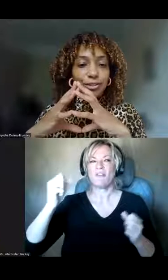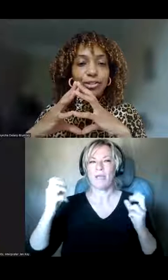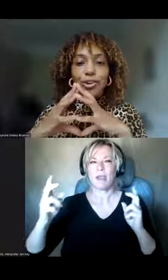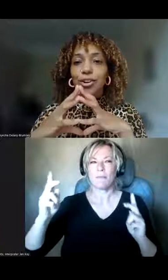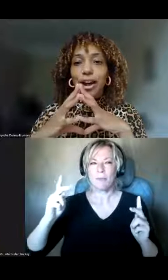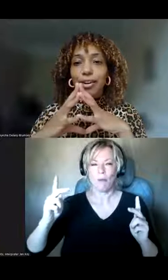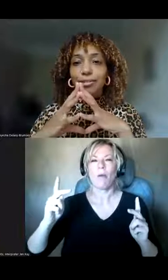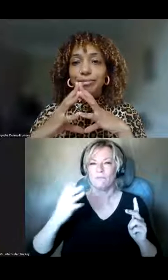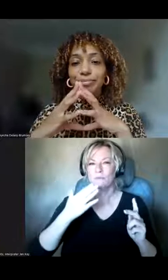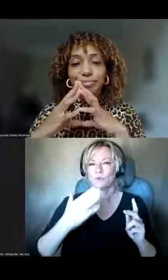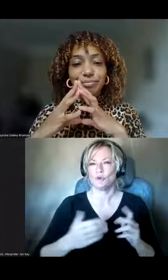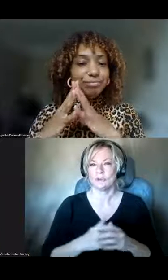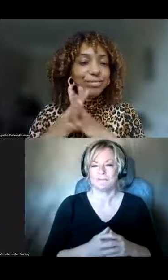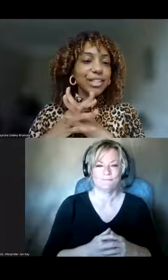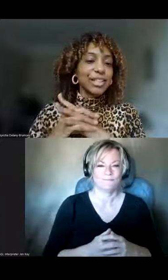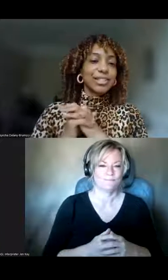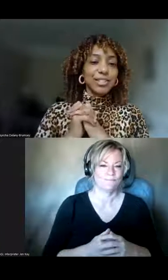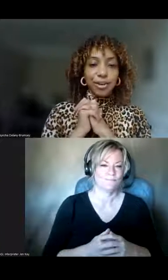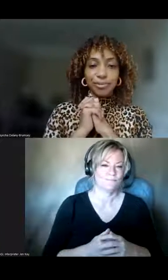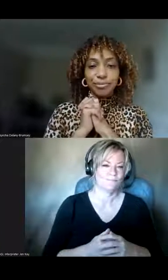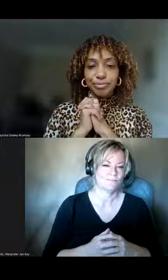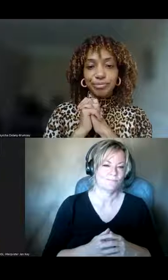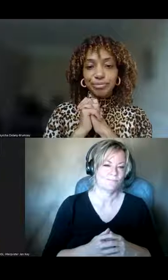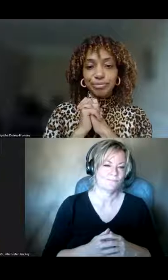particularly strong crowd. So